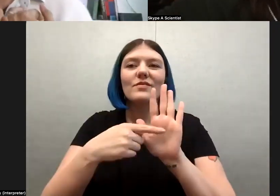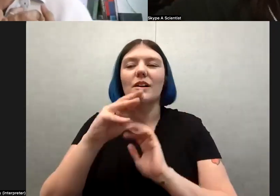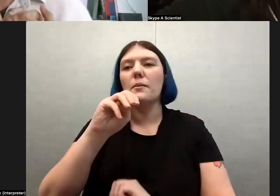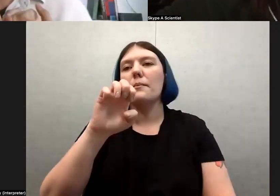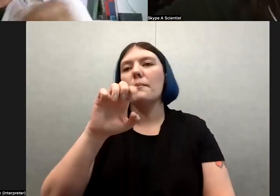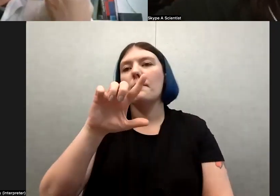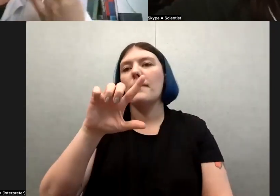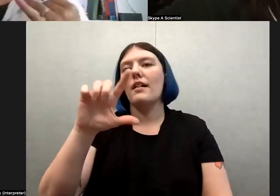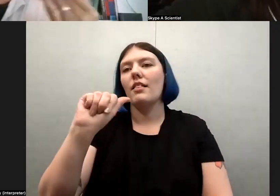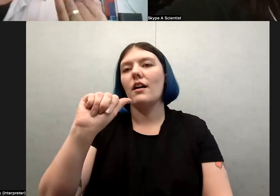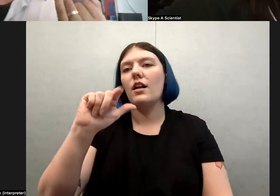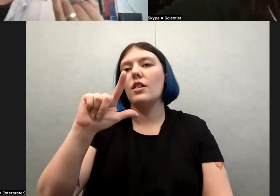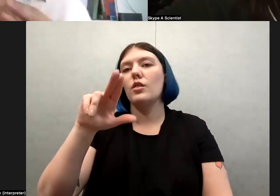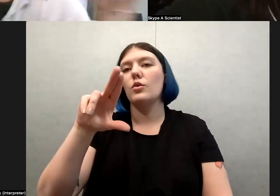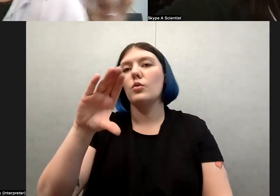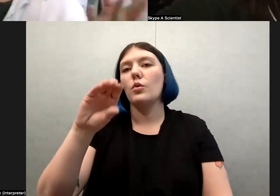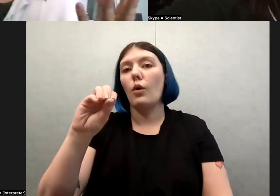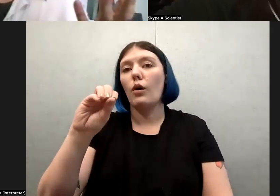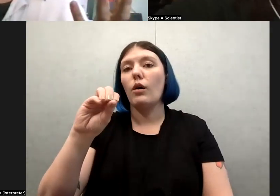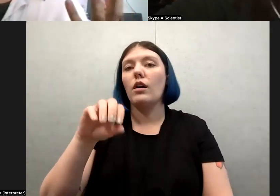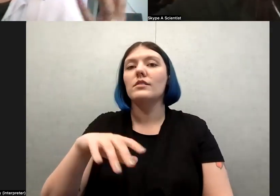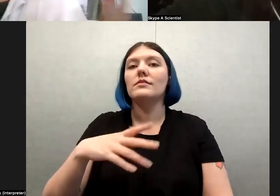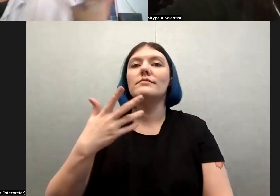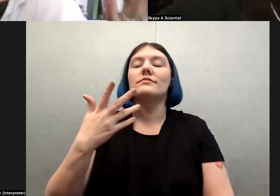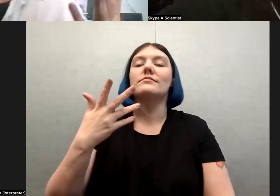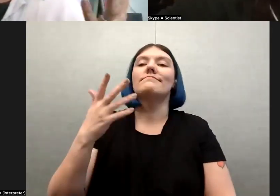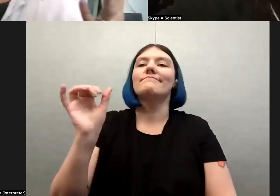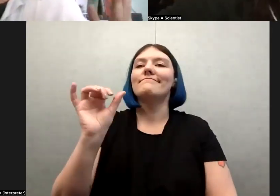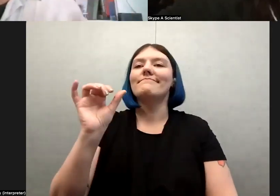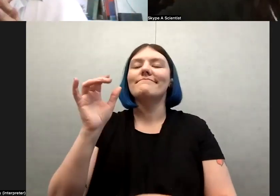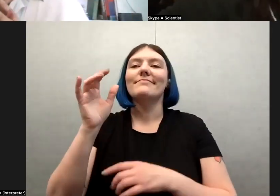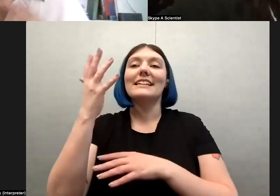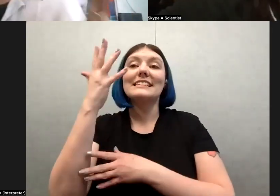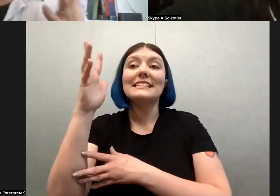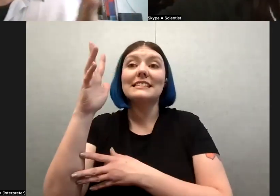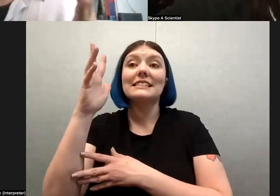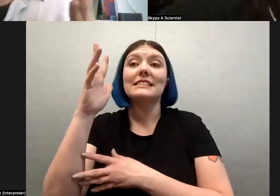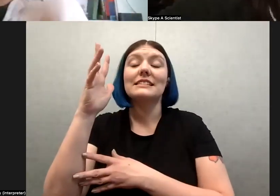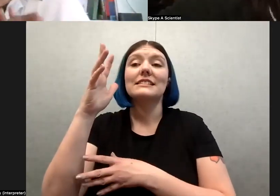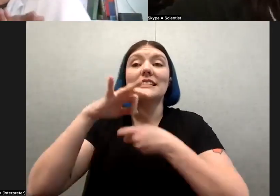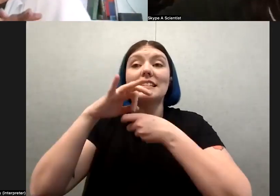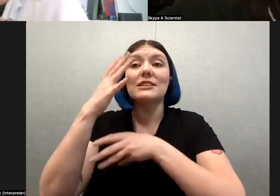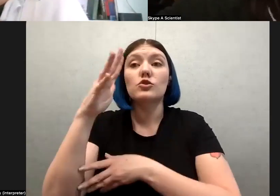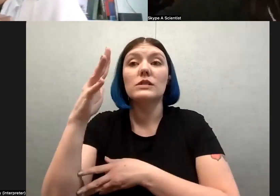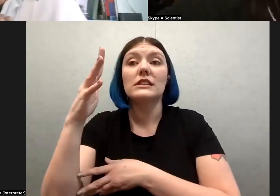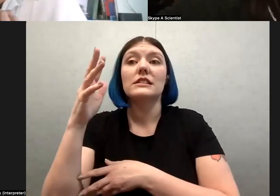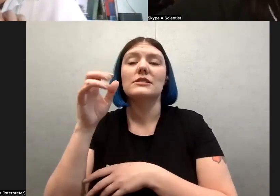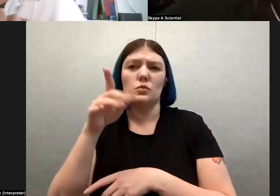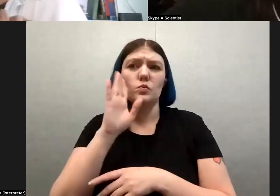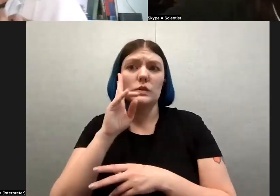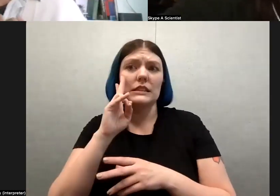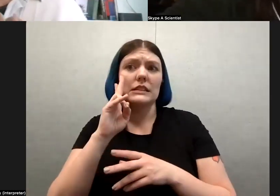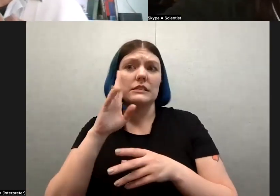which is actually tea tree, like tea tree oil that you'll see in like shampoo and in different bath products, is actually